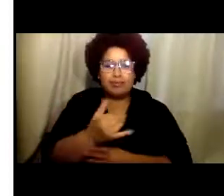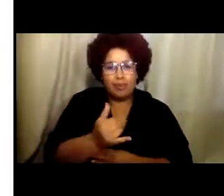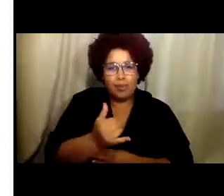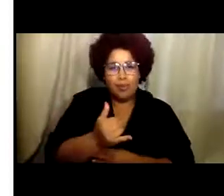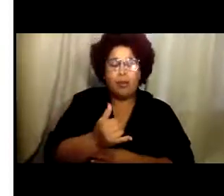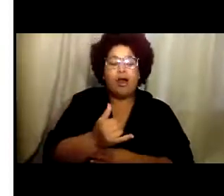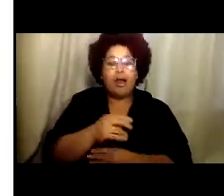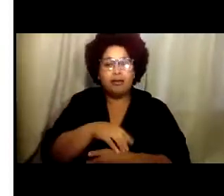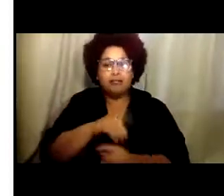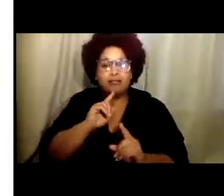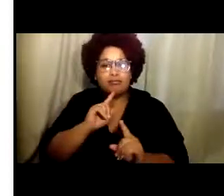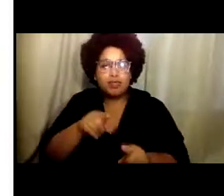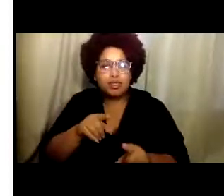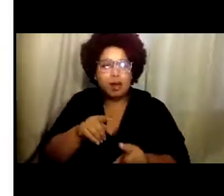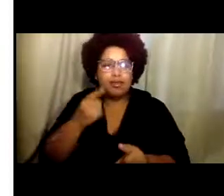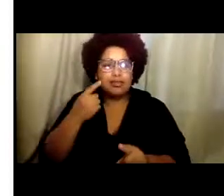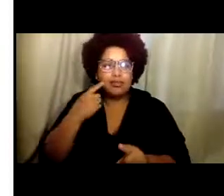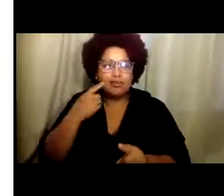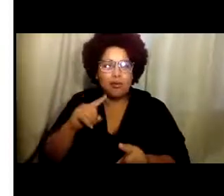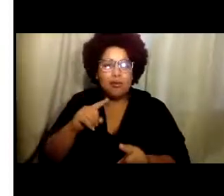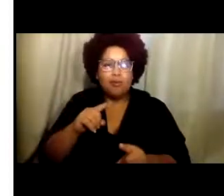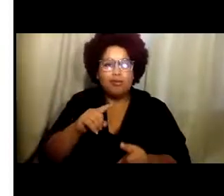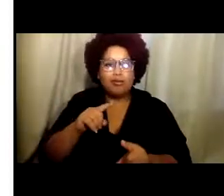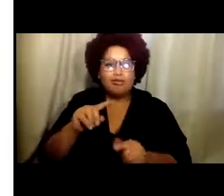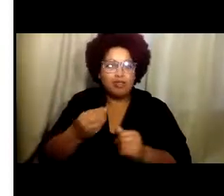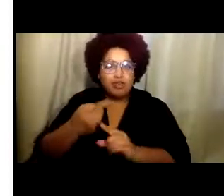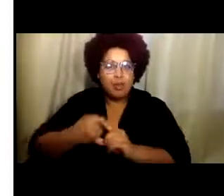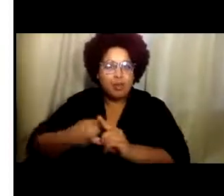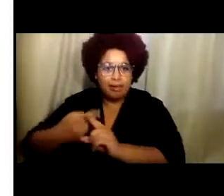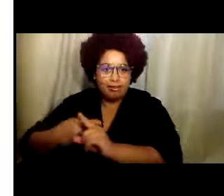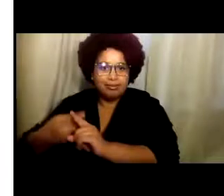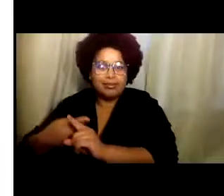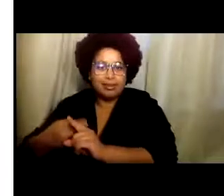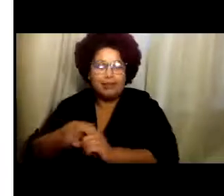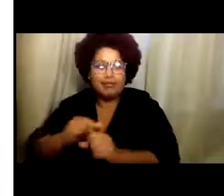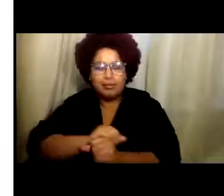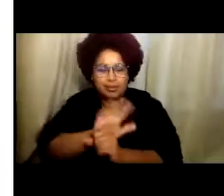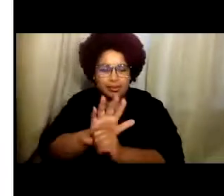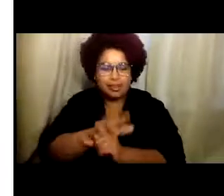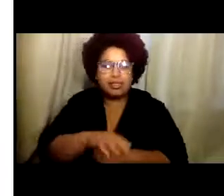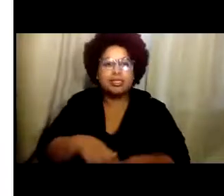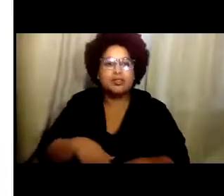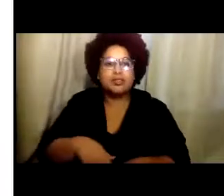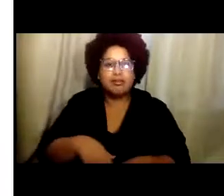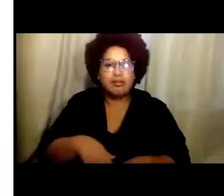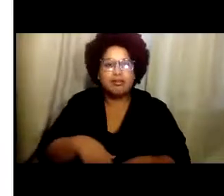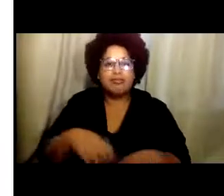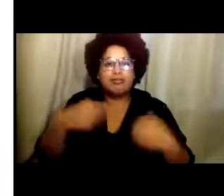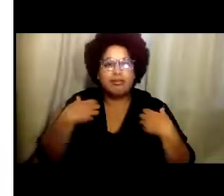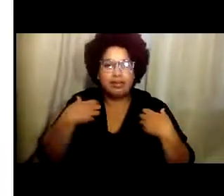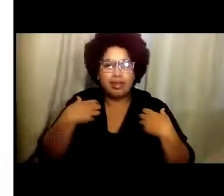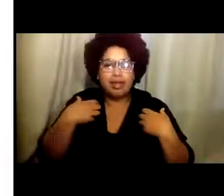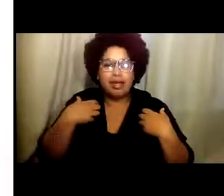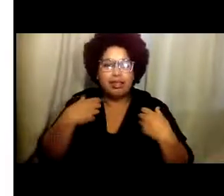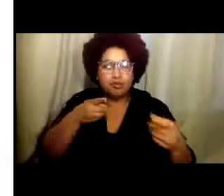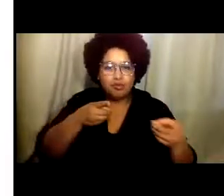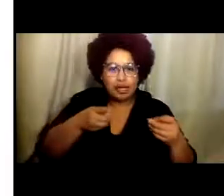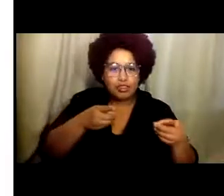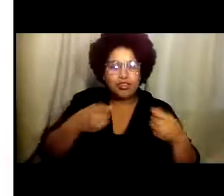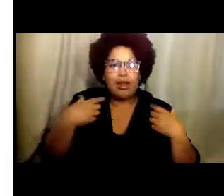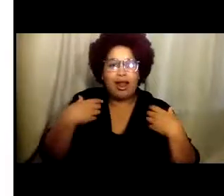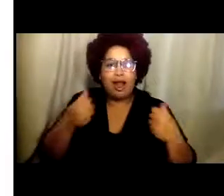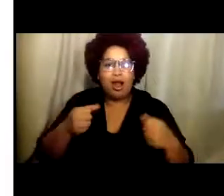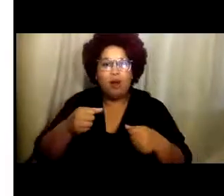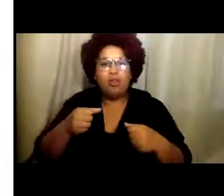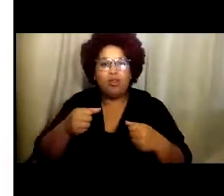6 months of the pandemic. Previously, he was the Director and State Health Officer for the California Department of Public Health and led the department to its